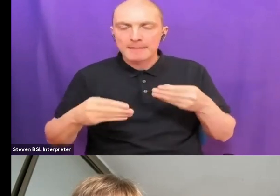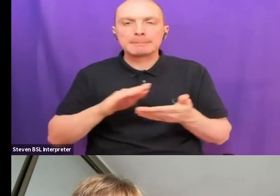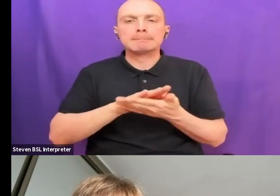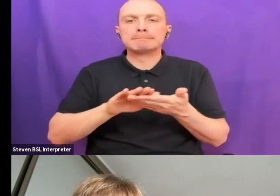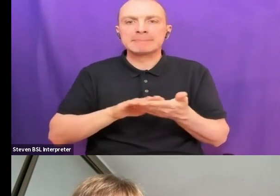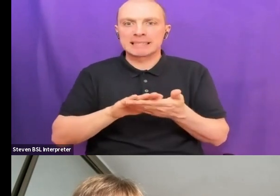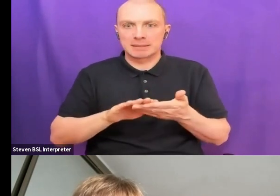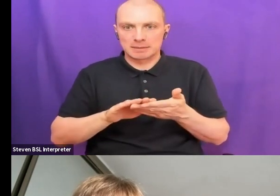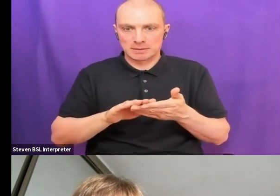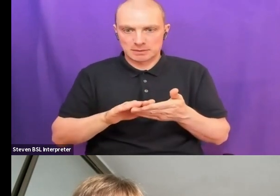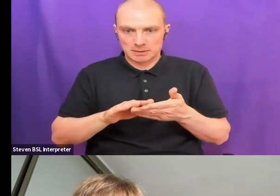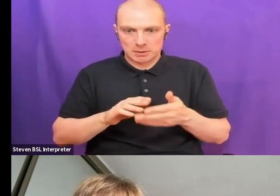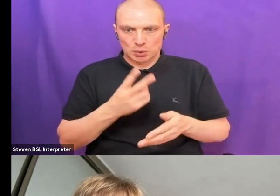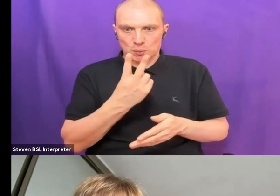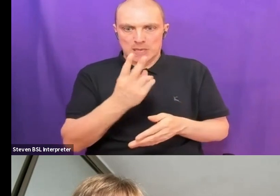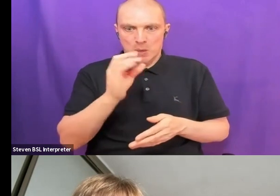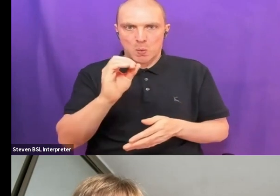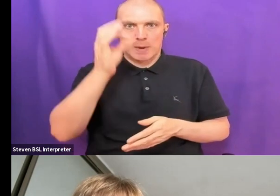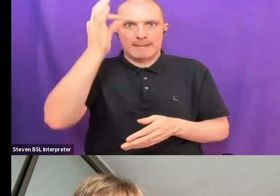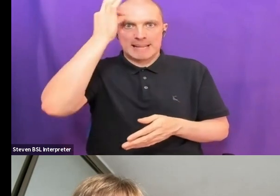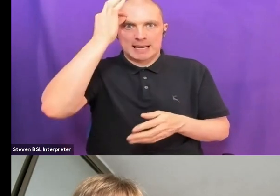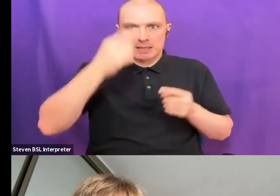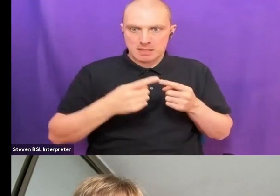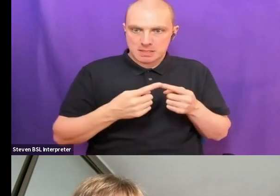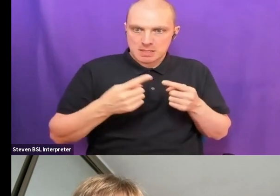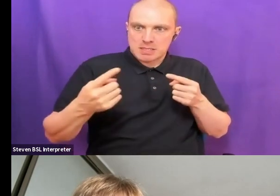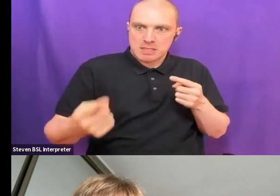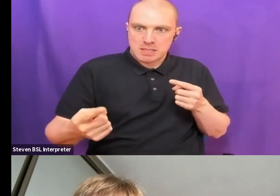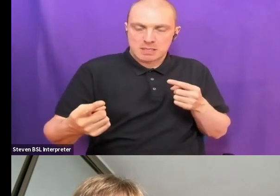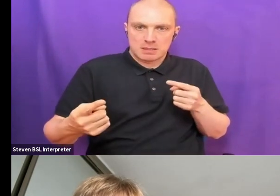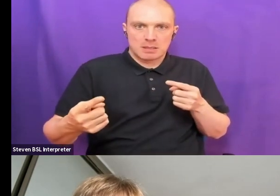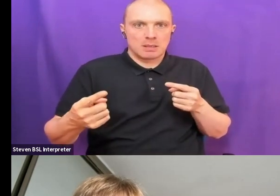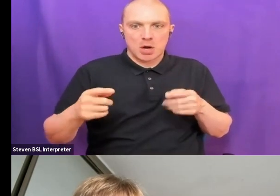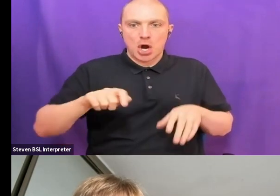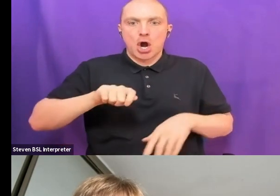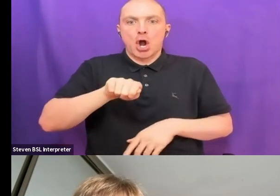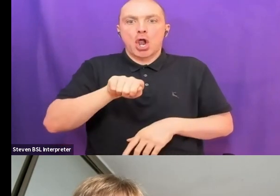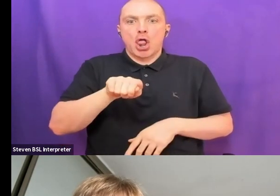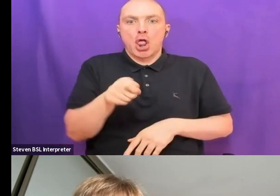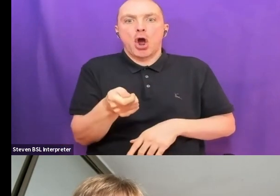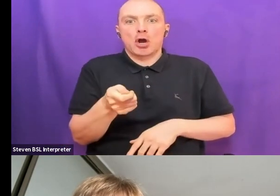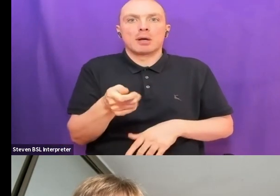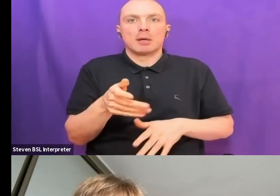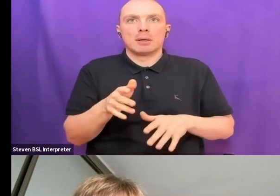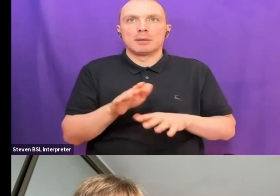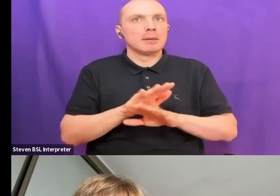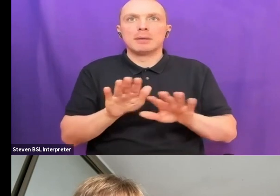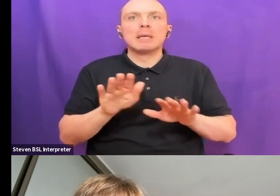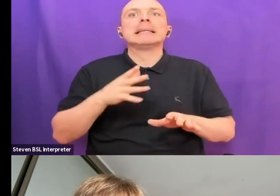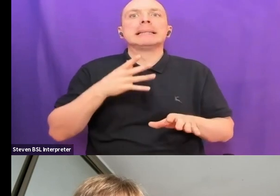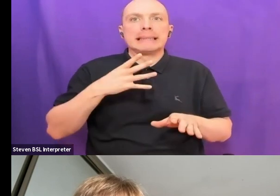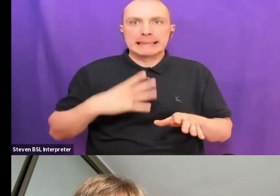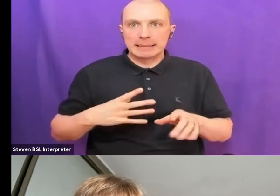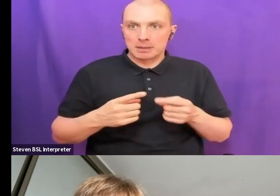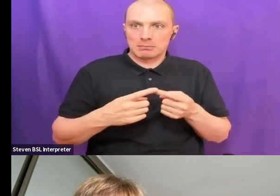rule that 20-minute neighbourhoods, if you can't get there in 20 minutes, it's failed. It needs to be adaptable. It needs to be flexible. But ultimately,